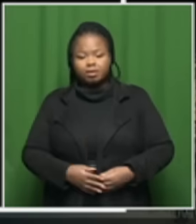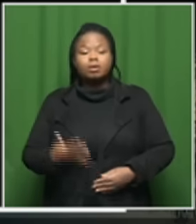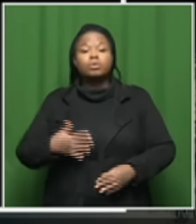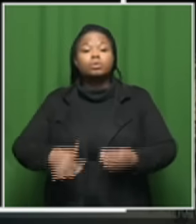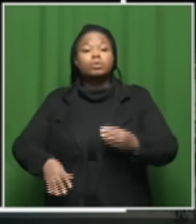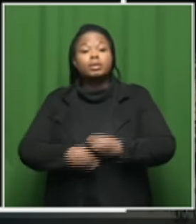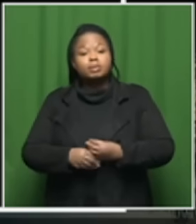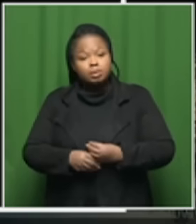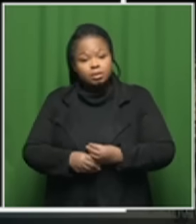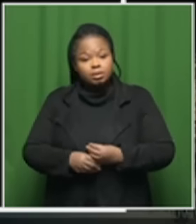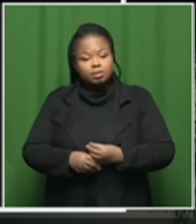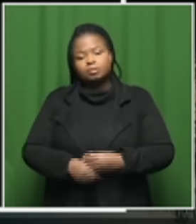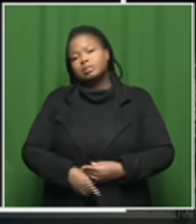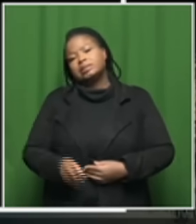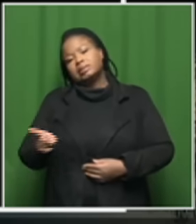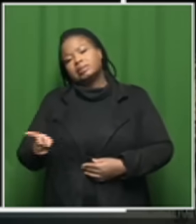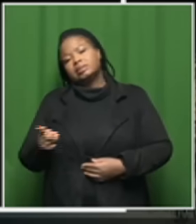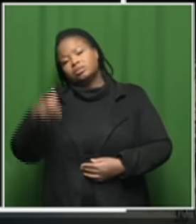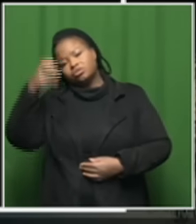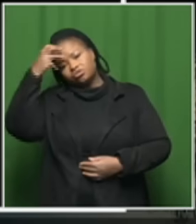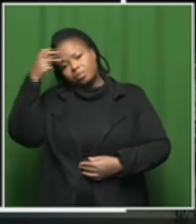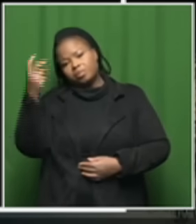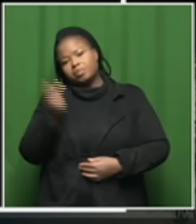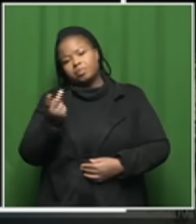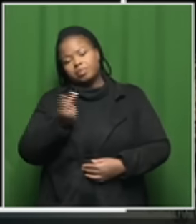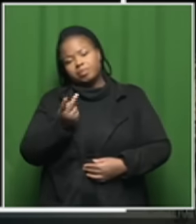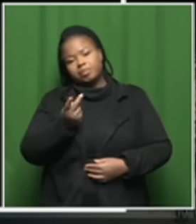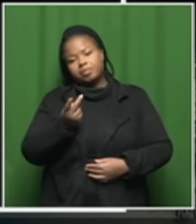add, he has also